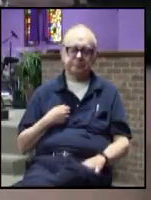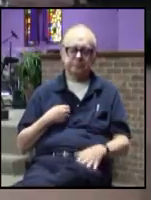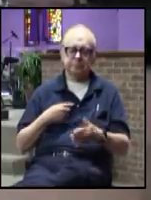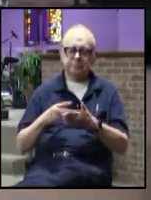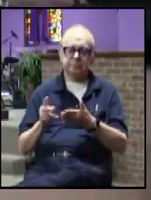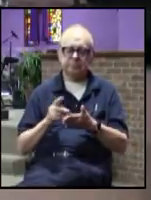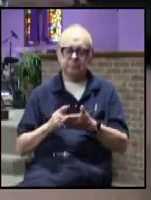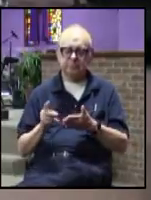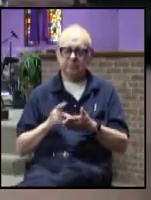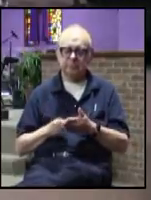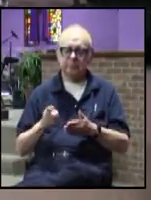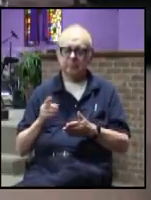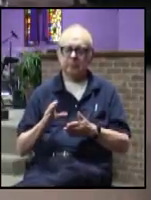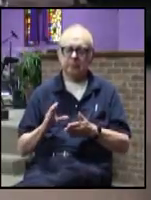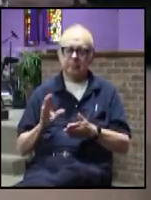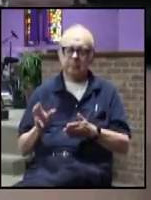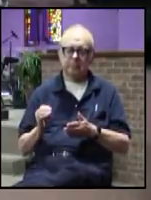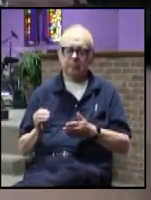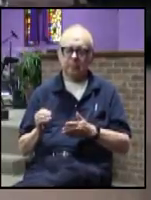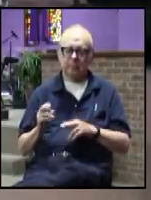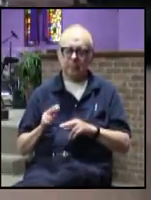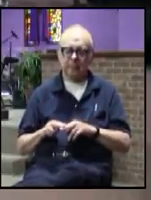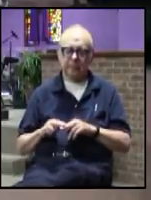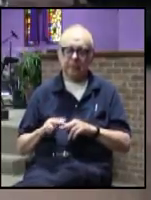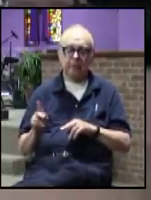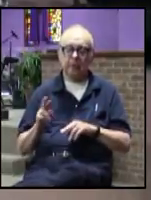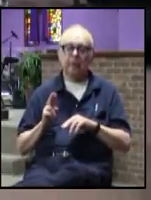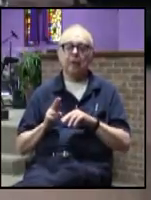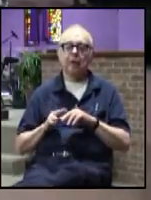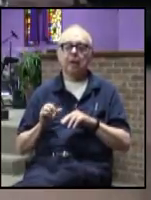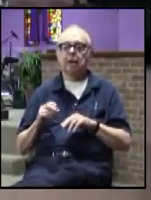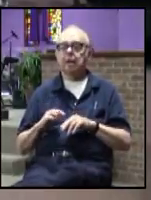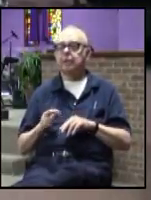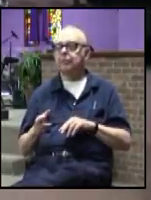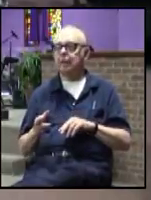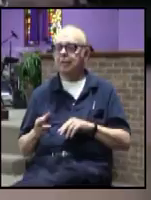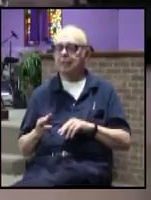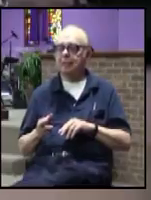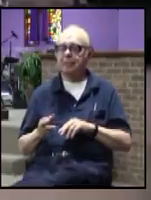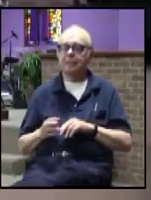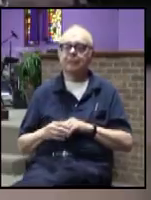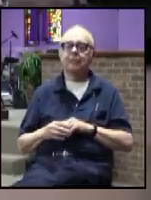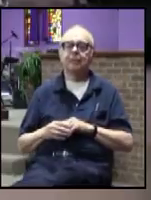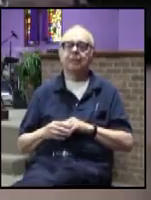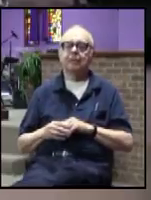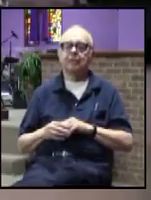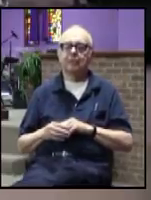I'm going to pay you $150 to sit in a chair